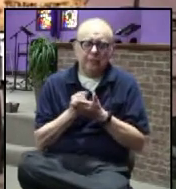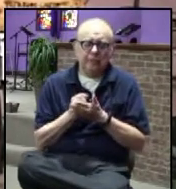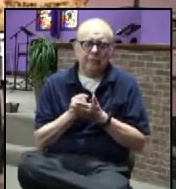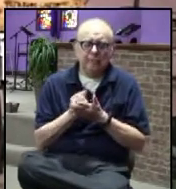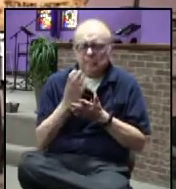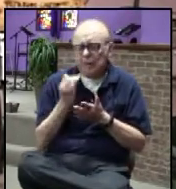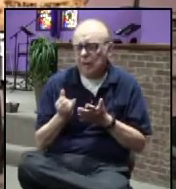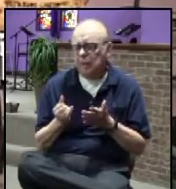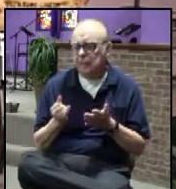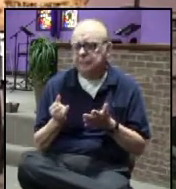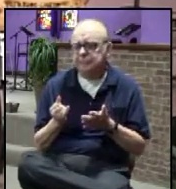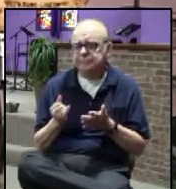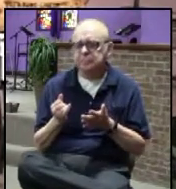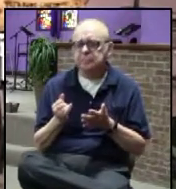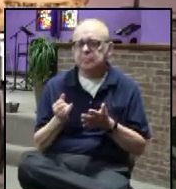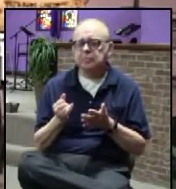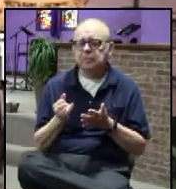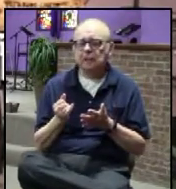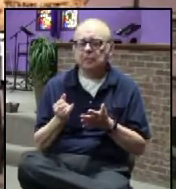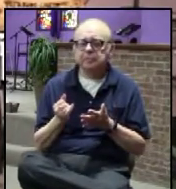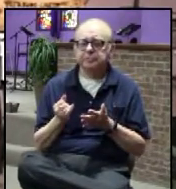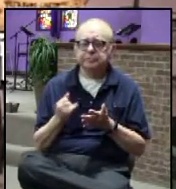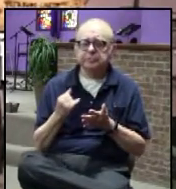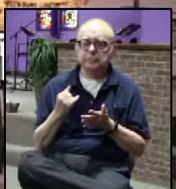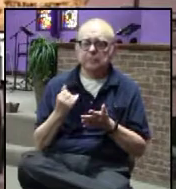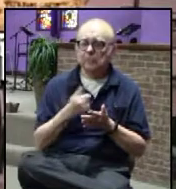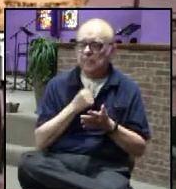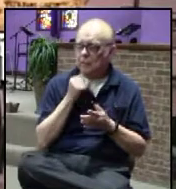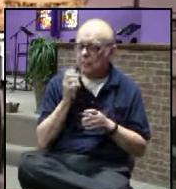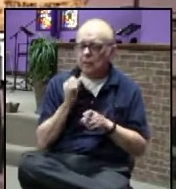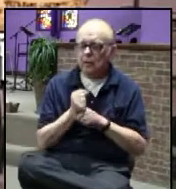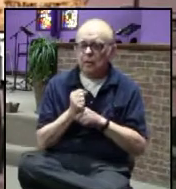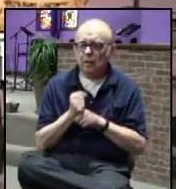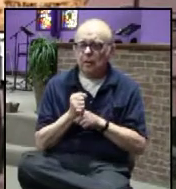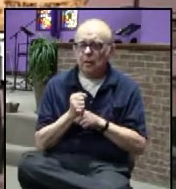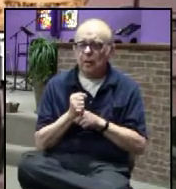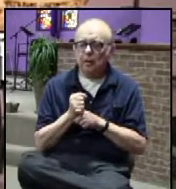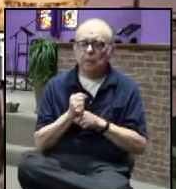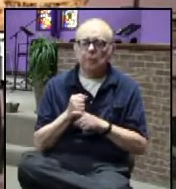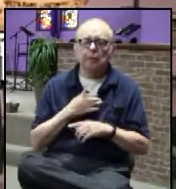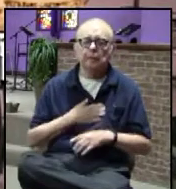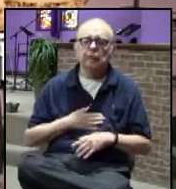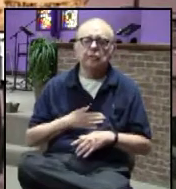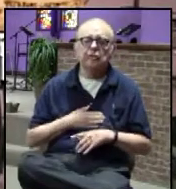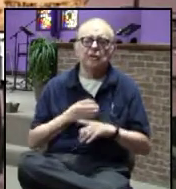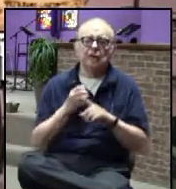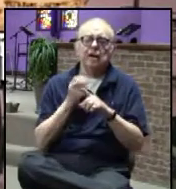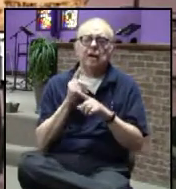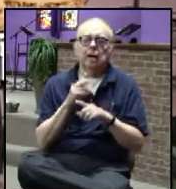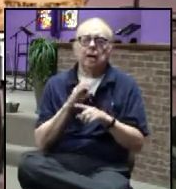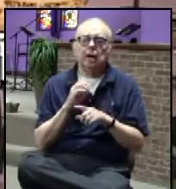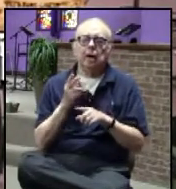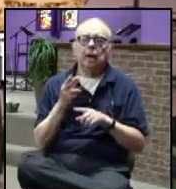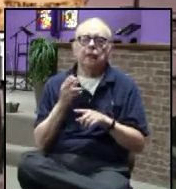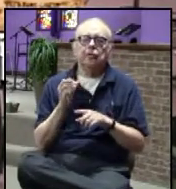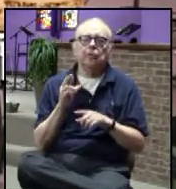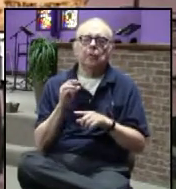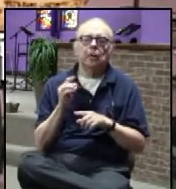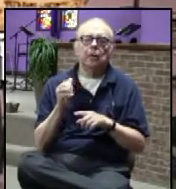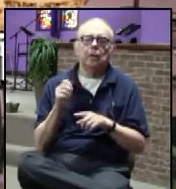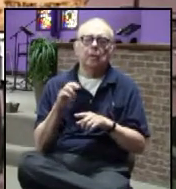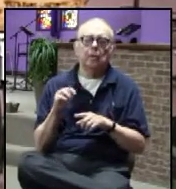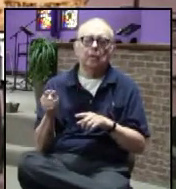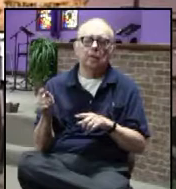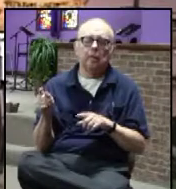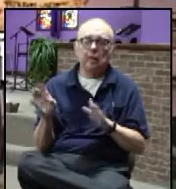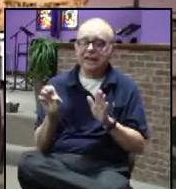and we don't hang on to them for the pleasure of hoarding. okay? There are sometimes,